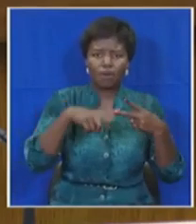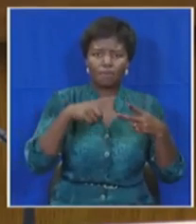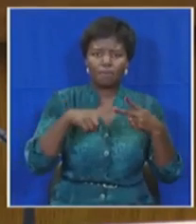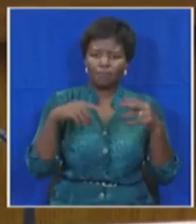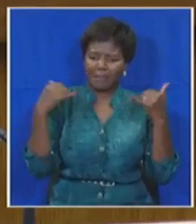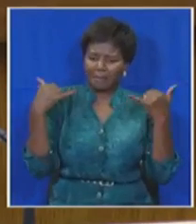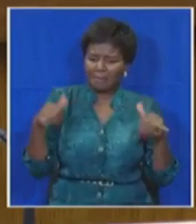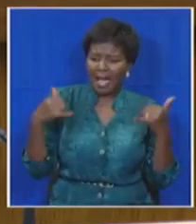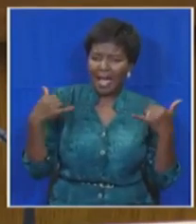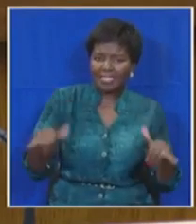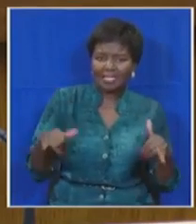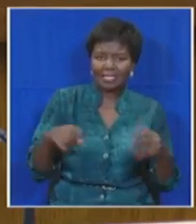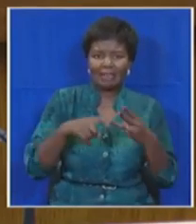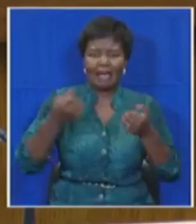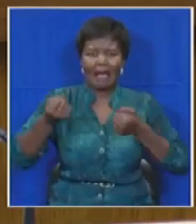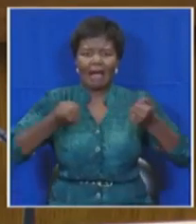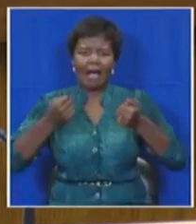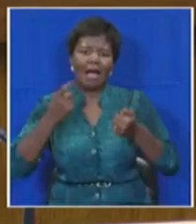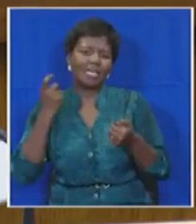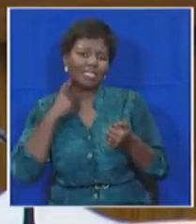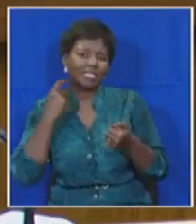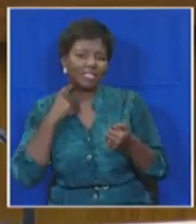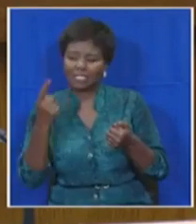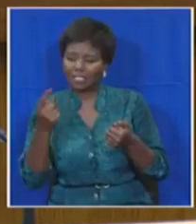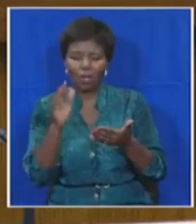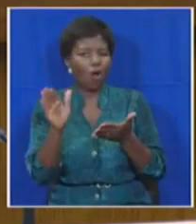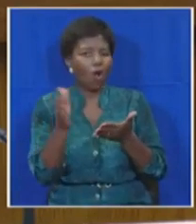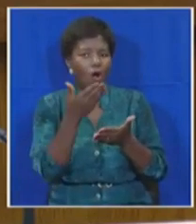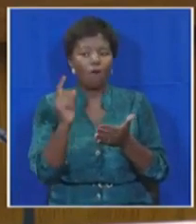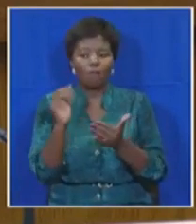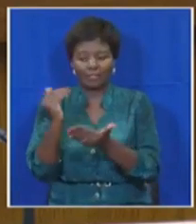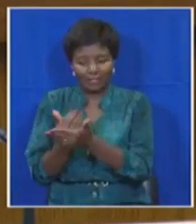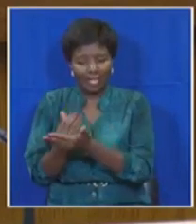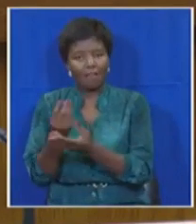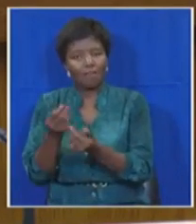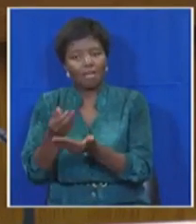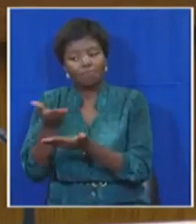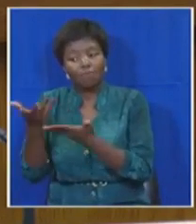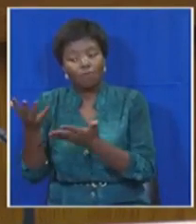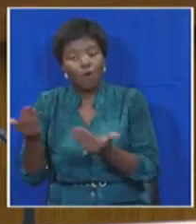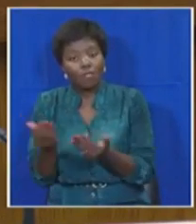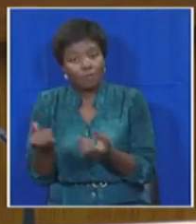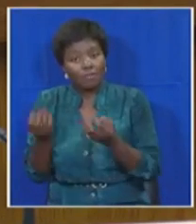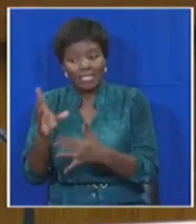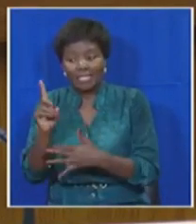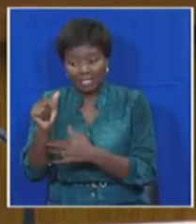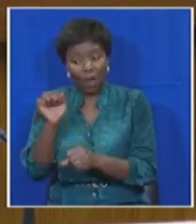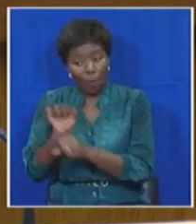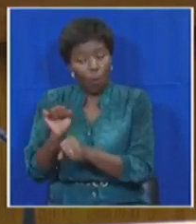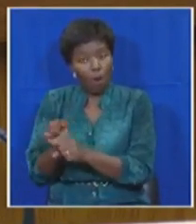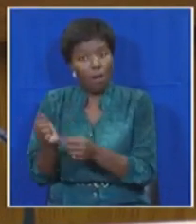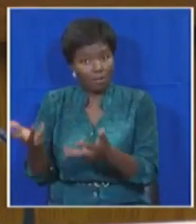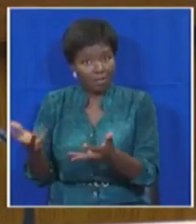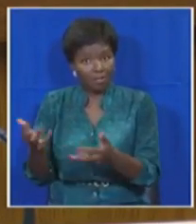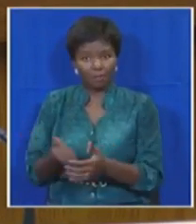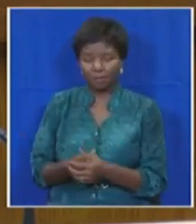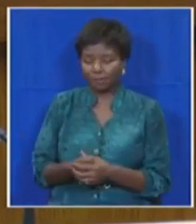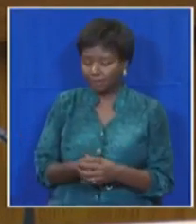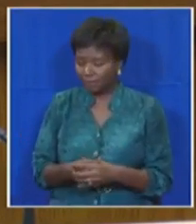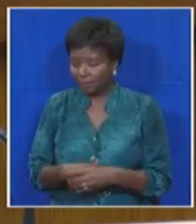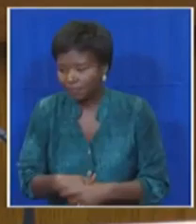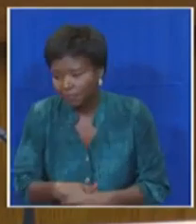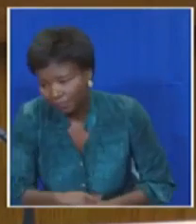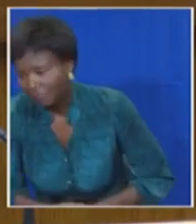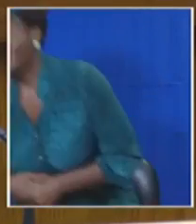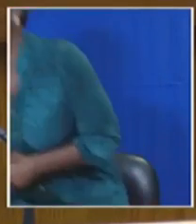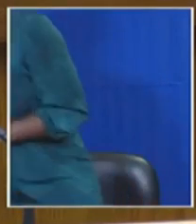parties, and luxury cars to save money for service delivery. That's the DA for you. Corrupt officials